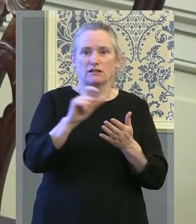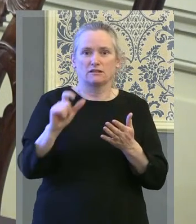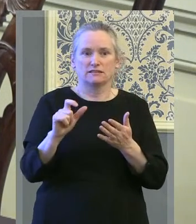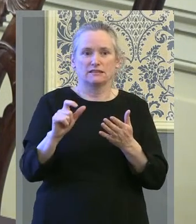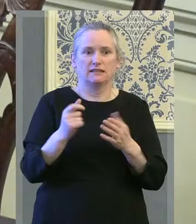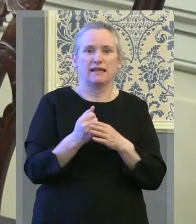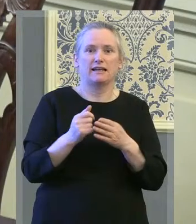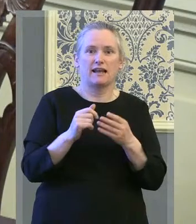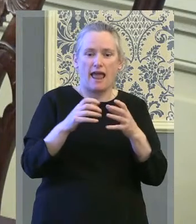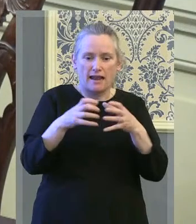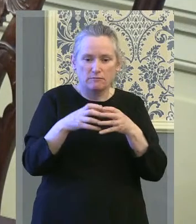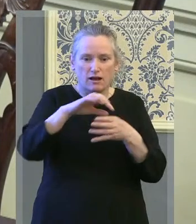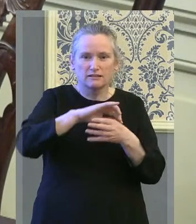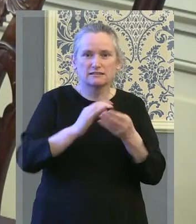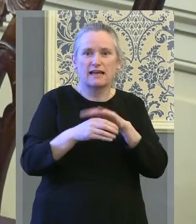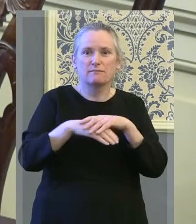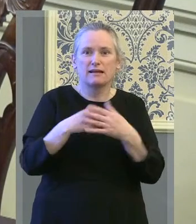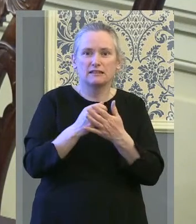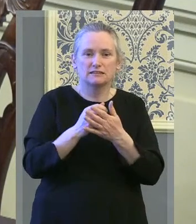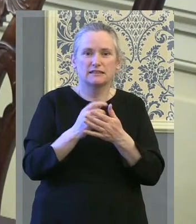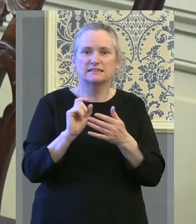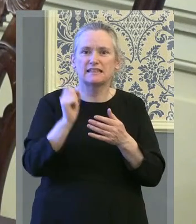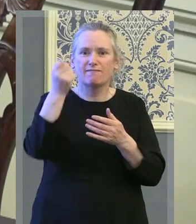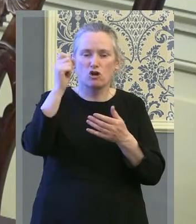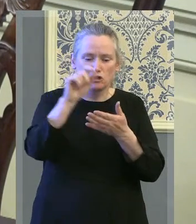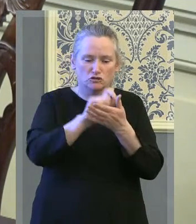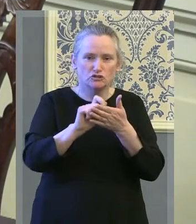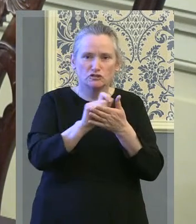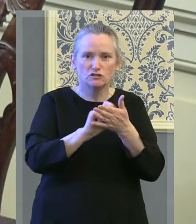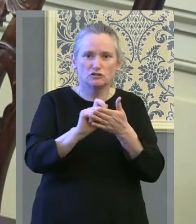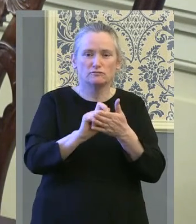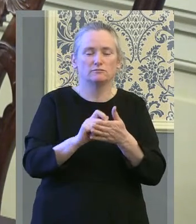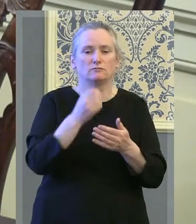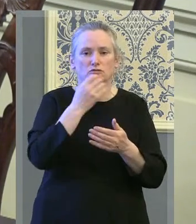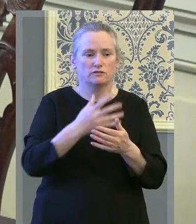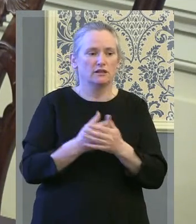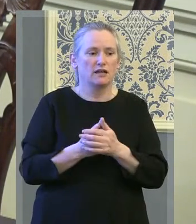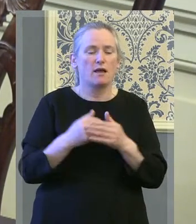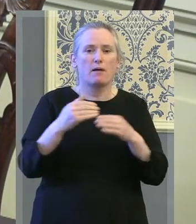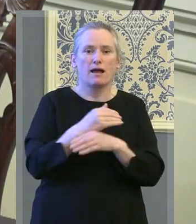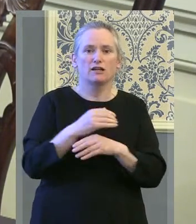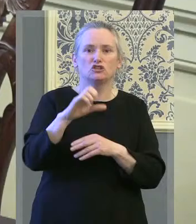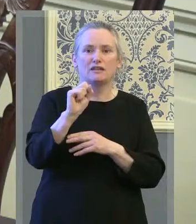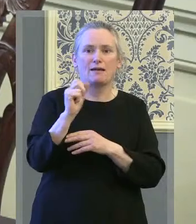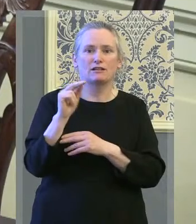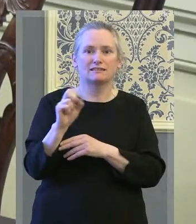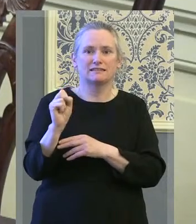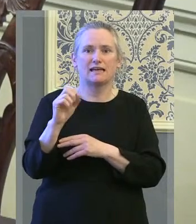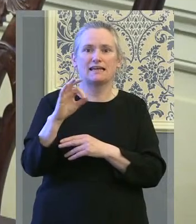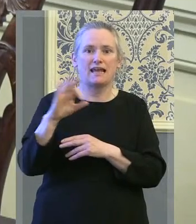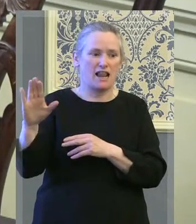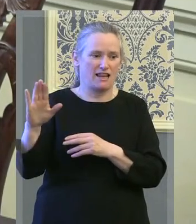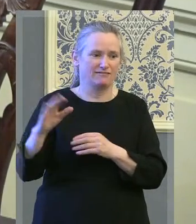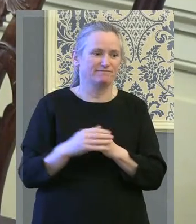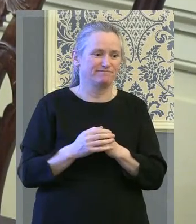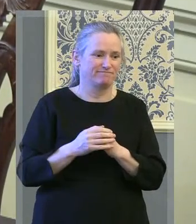was handmade by master silversmith Seamus Gill. So, Gilbert, you can't say nothing